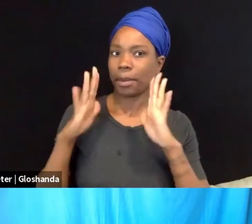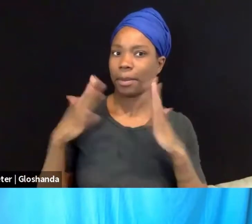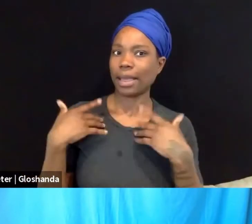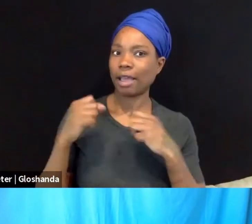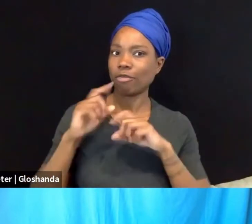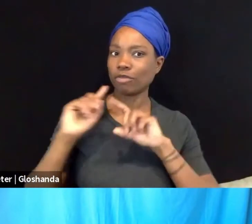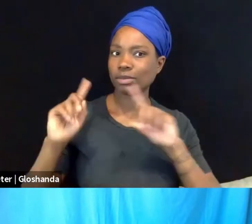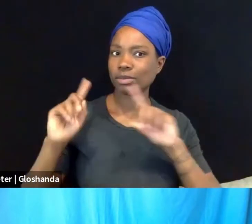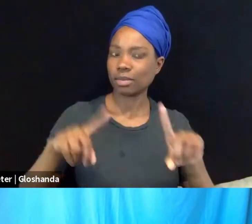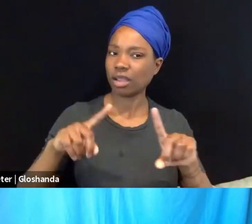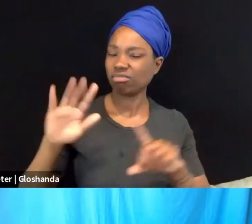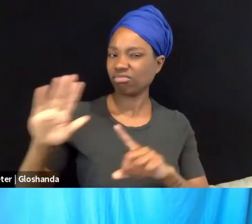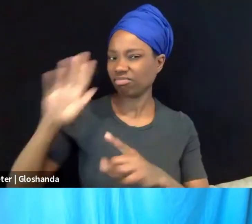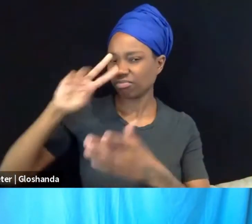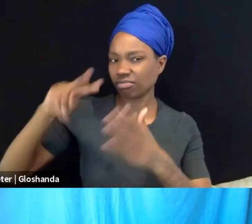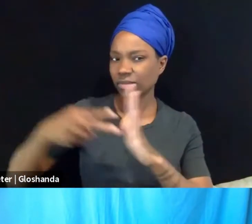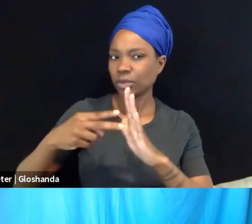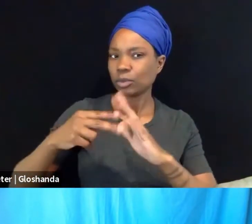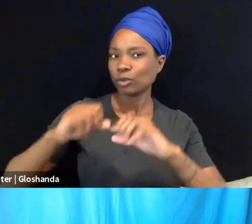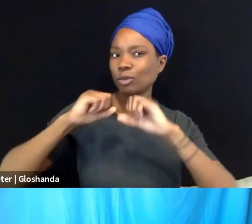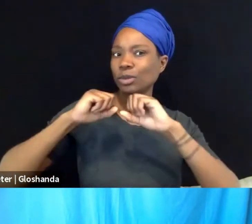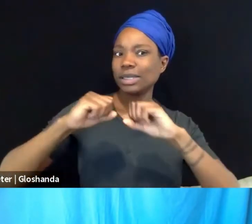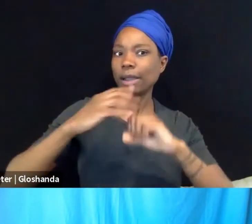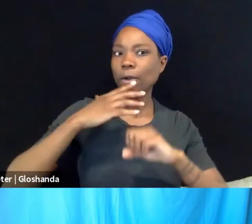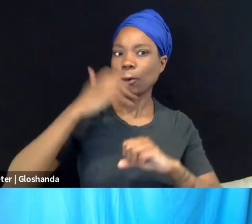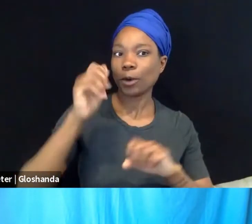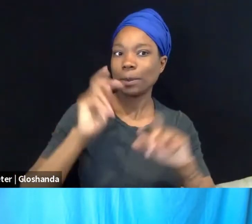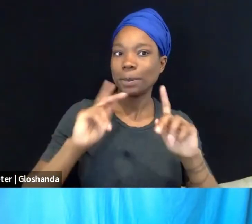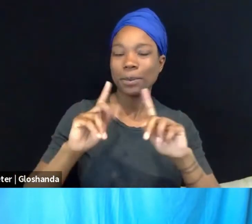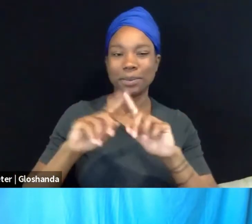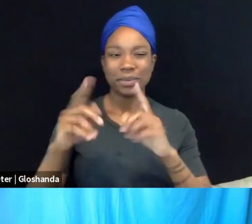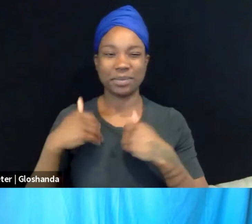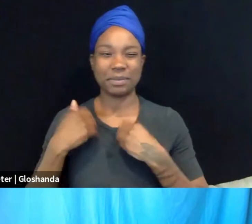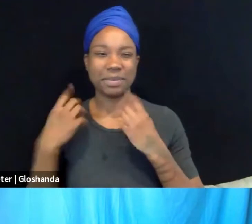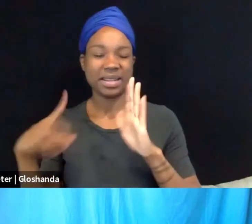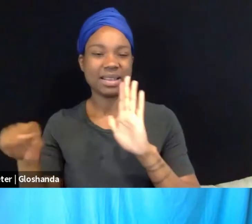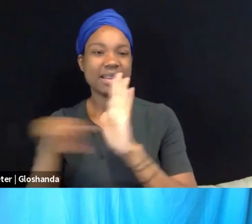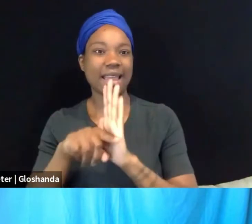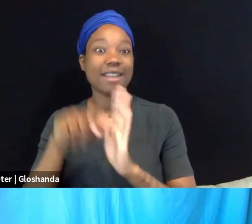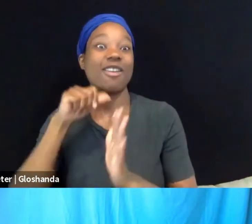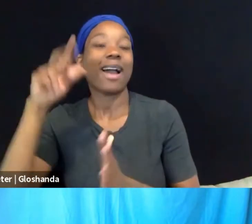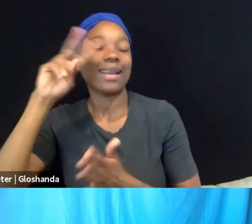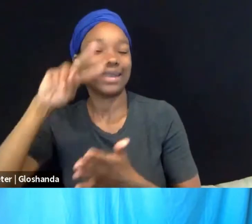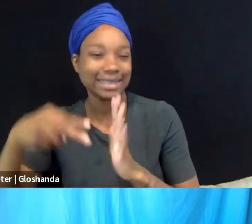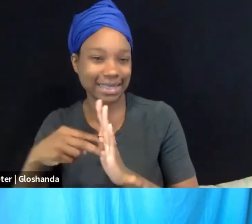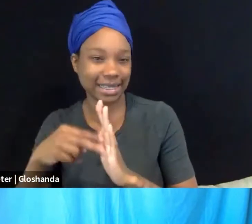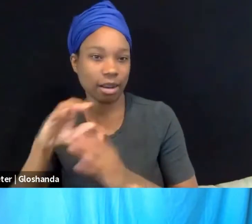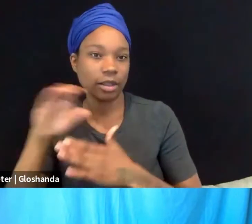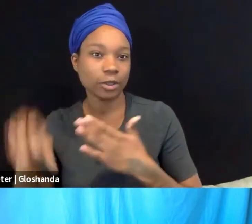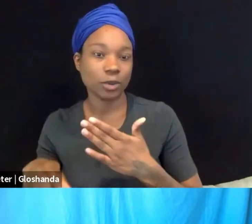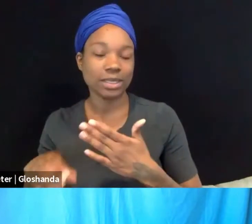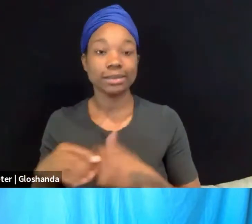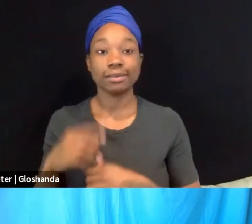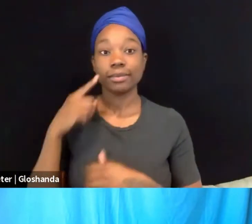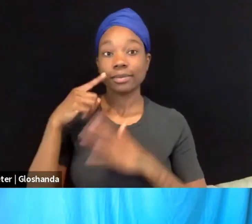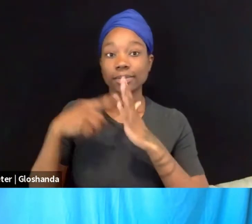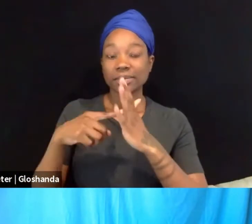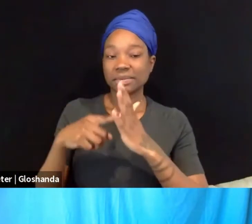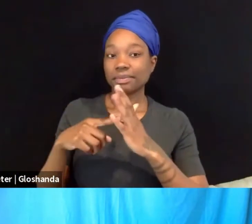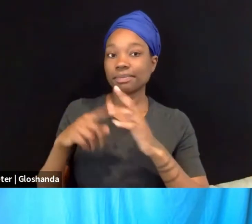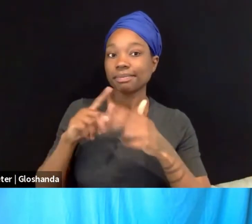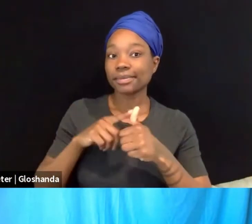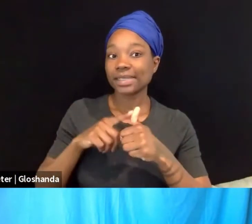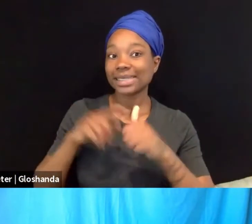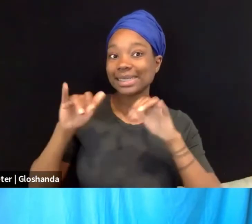people had many unintended consequences. So let's think of stay-at-home orders,